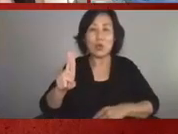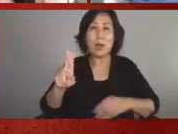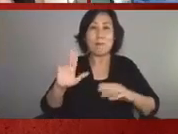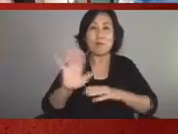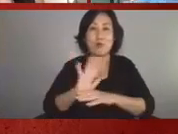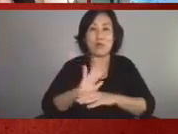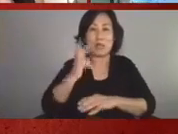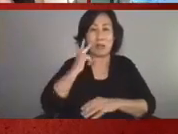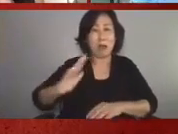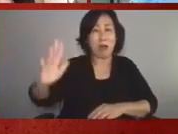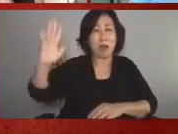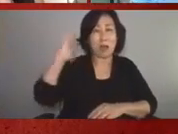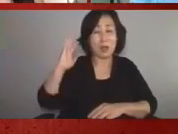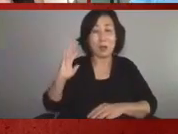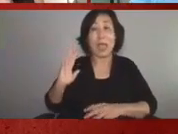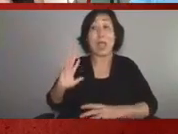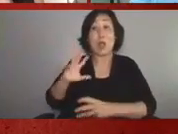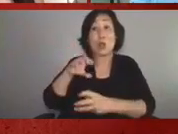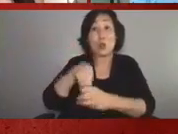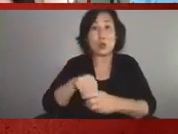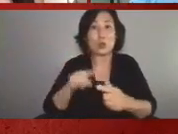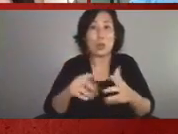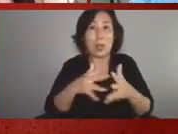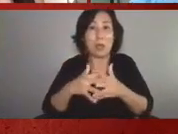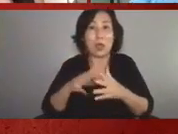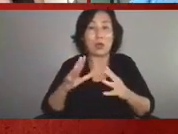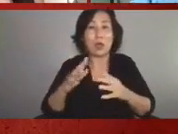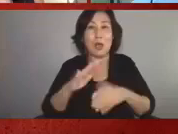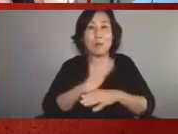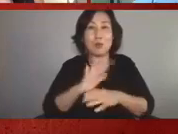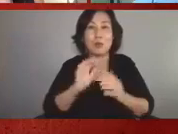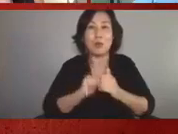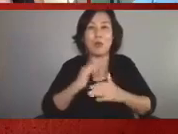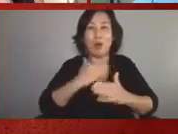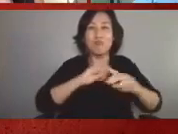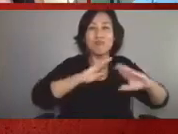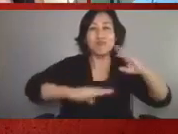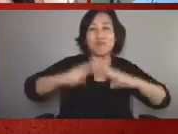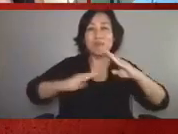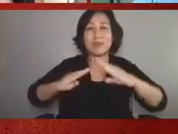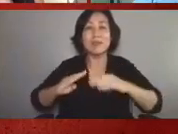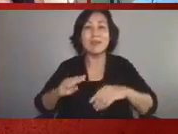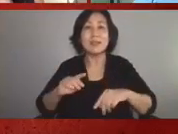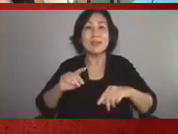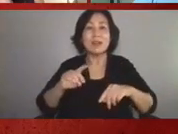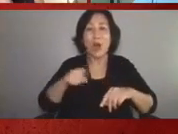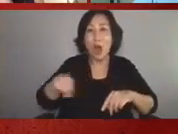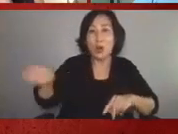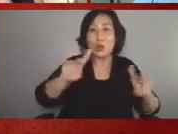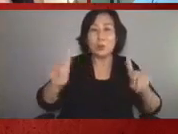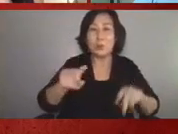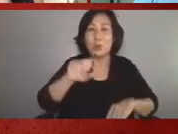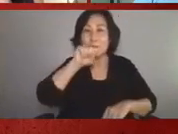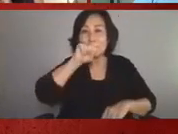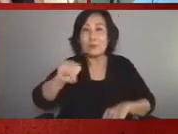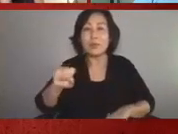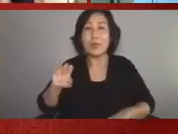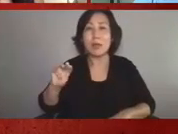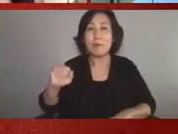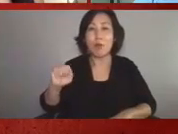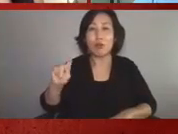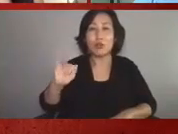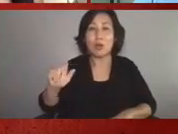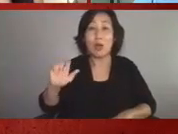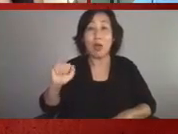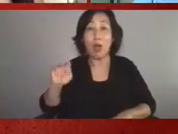the American movies, and you know, with all that fighting by so, you know, all you people who love martial arts and will